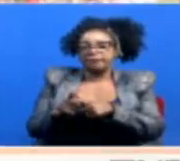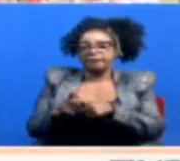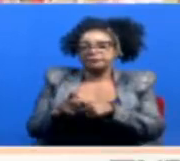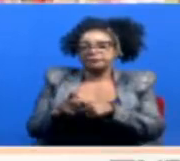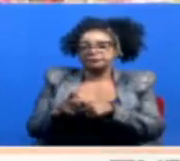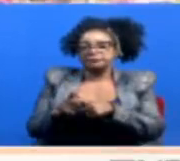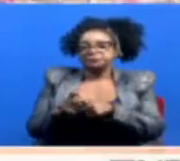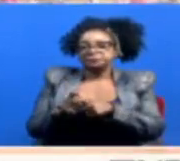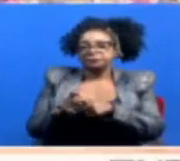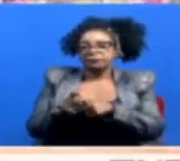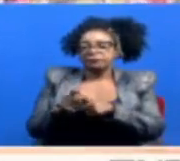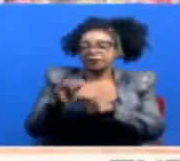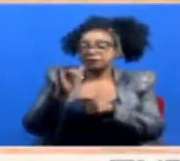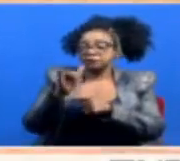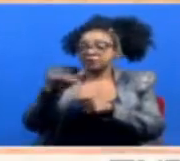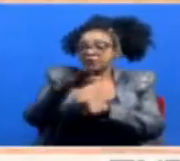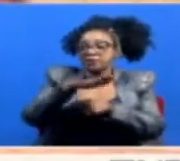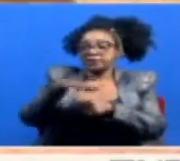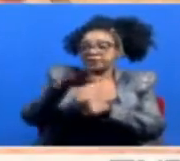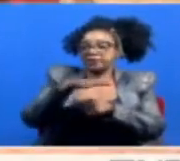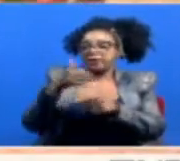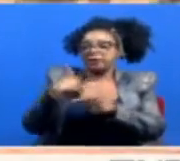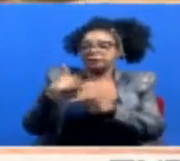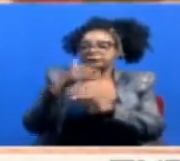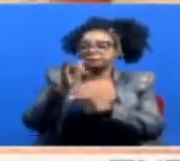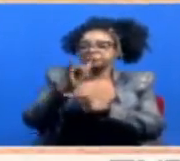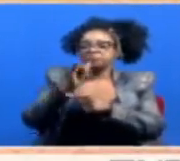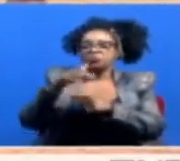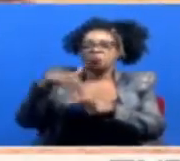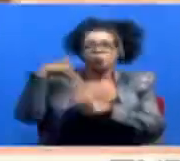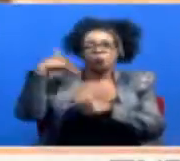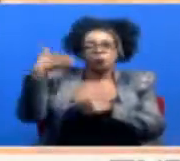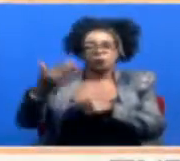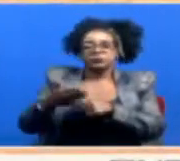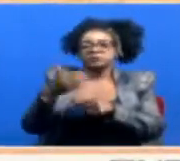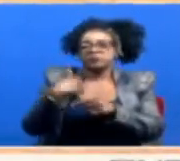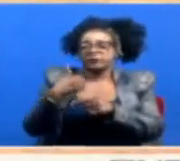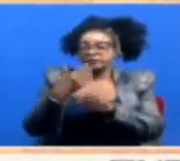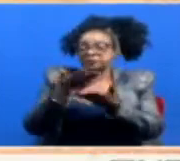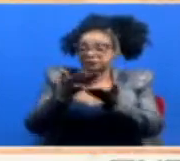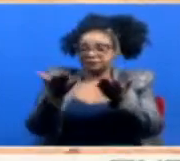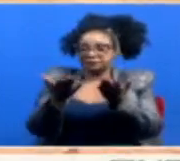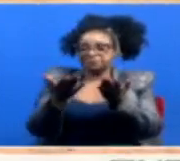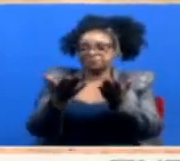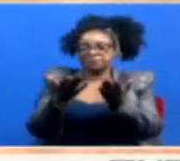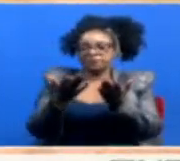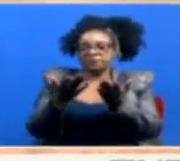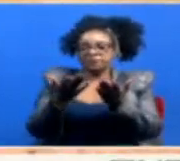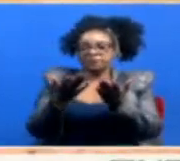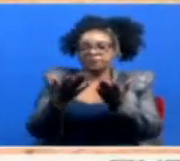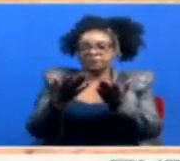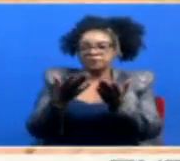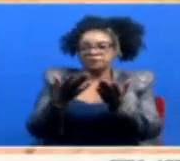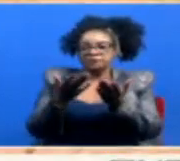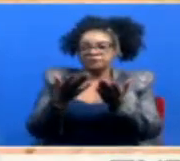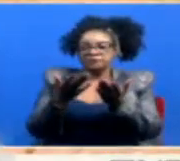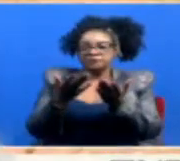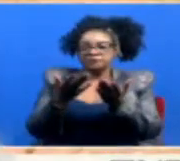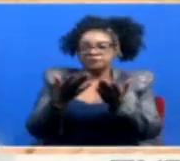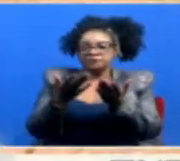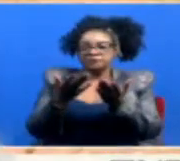In remote areas, National Police Reservists are often the face of law enforcement. The best formation we have to adapt that.